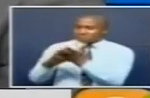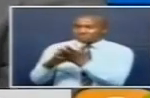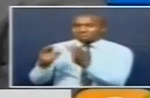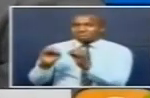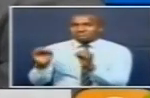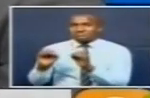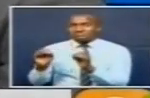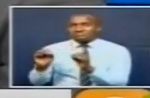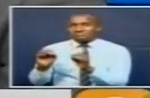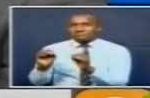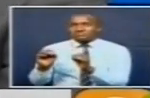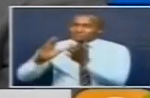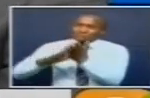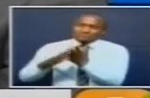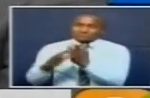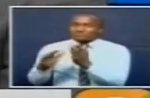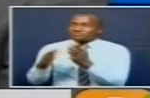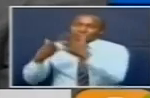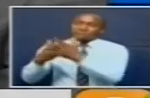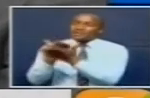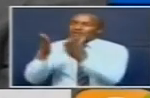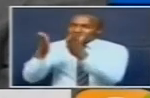me. There was no recommendation to bar anyone.